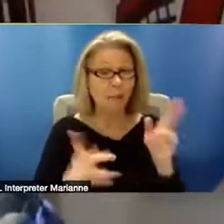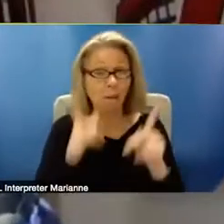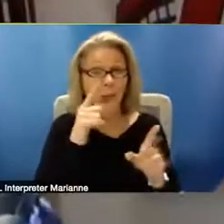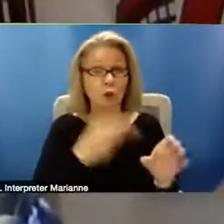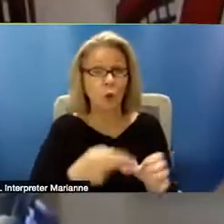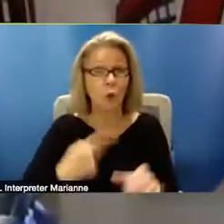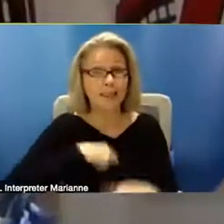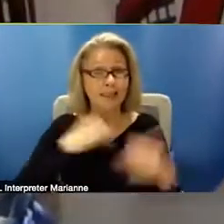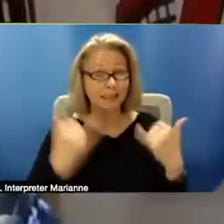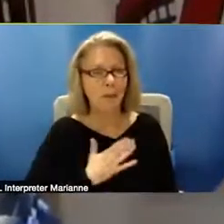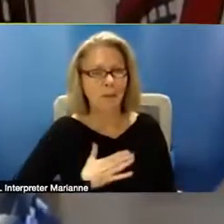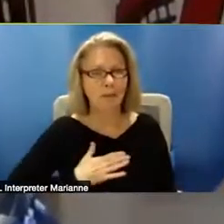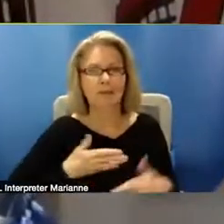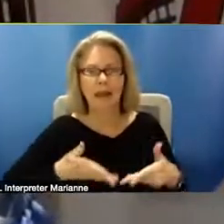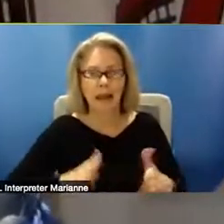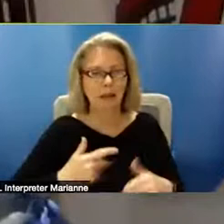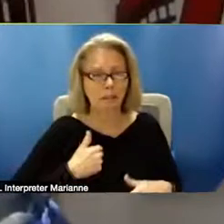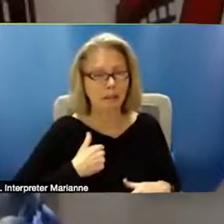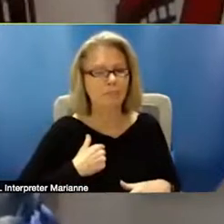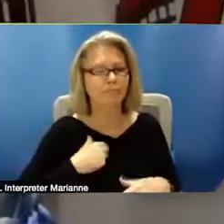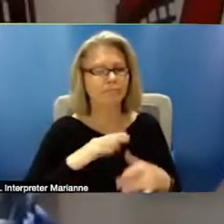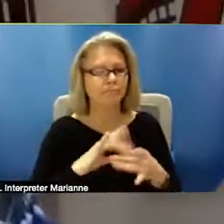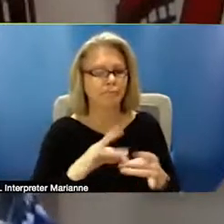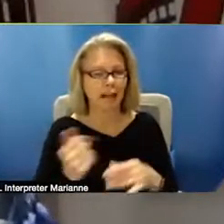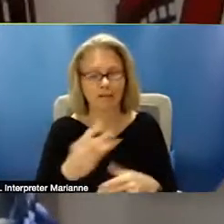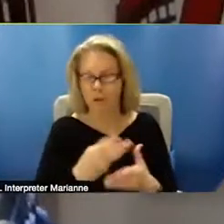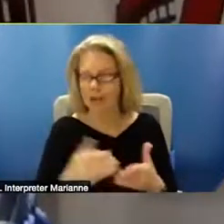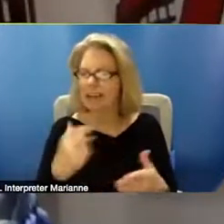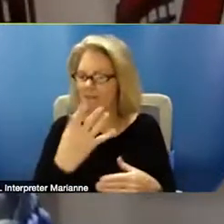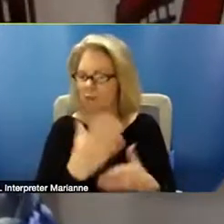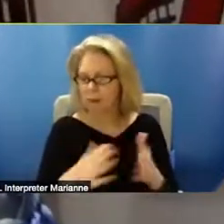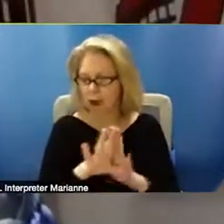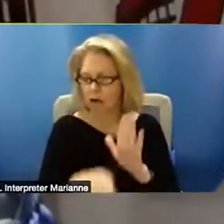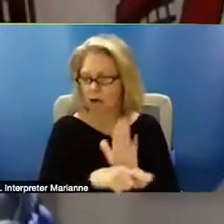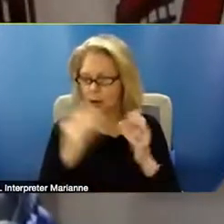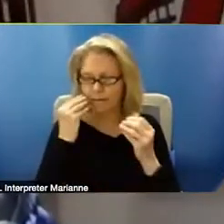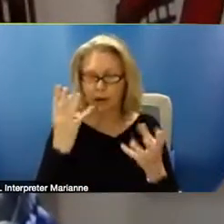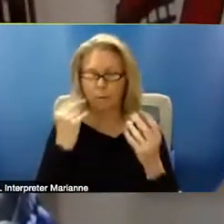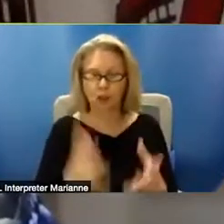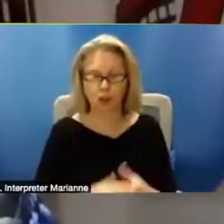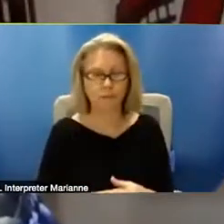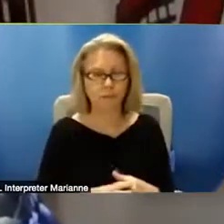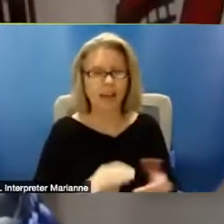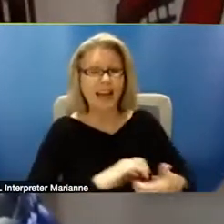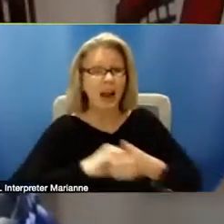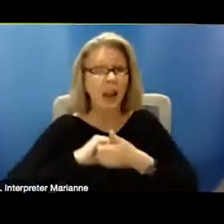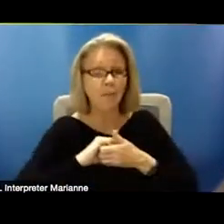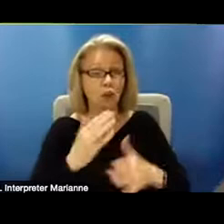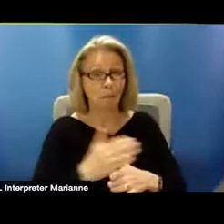join us now, let me please review just a few items and give you a bit of background information.